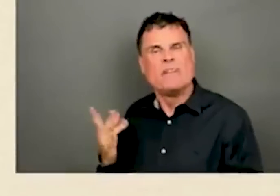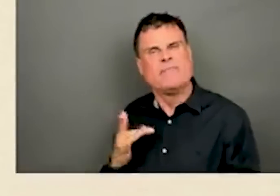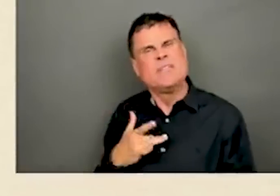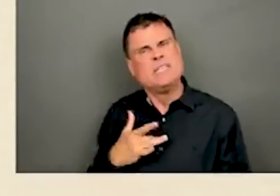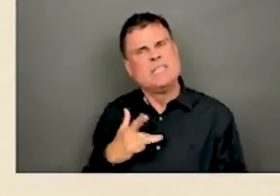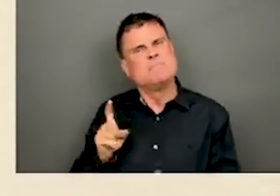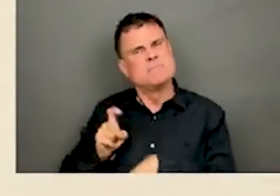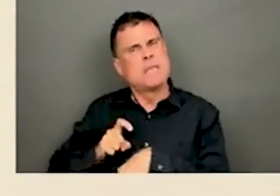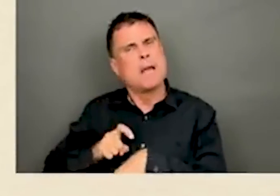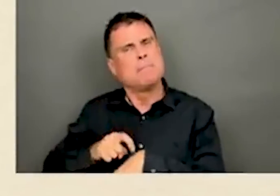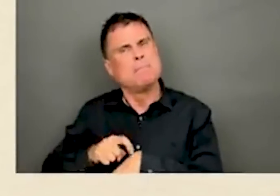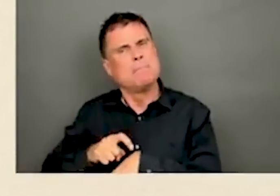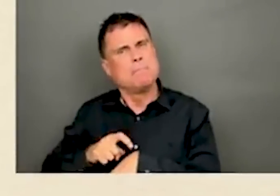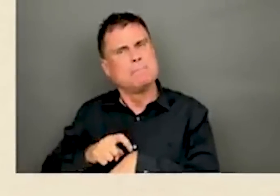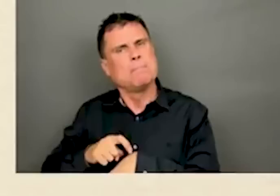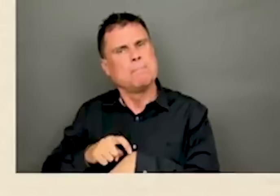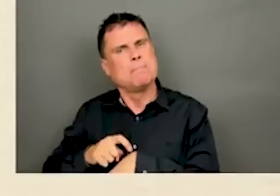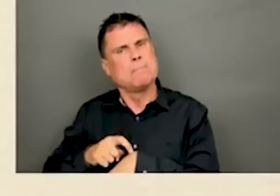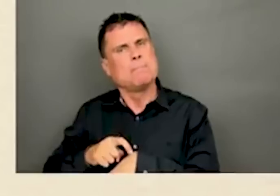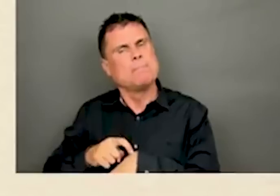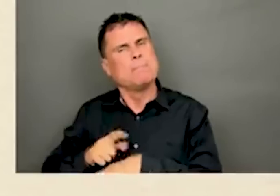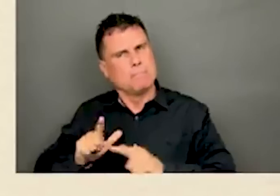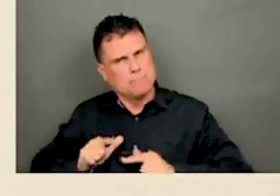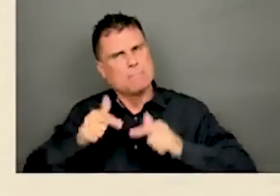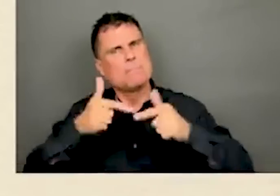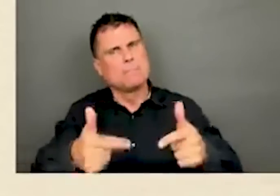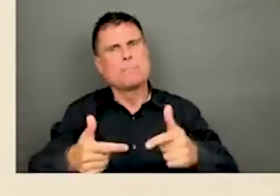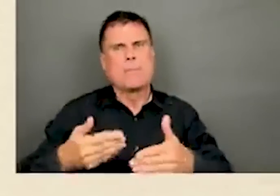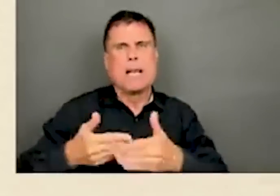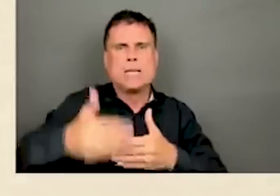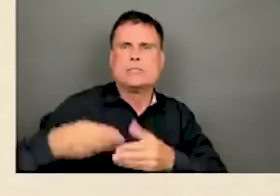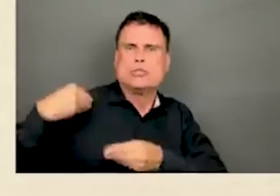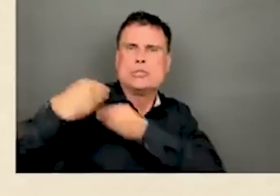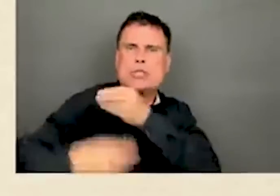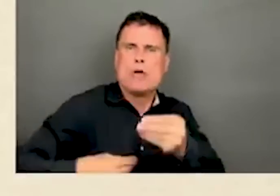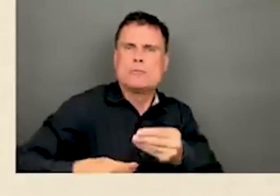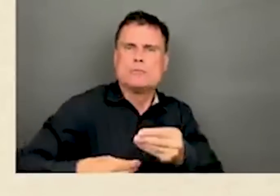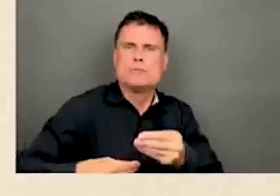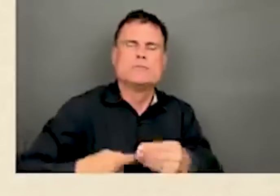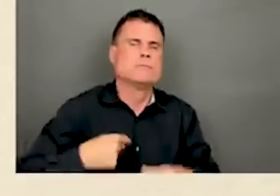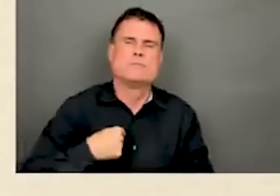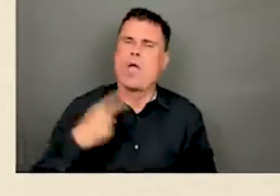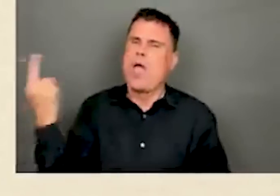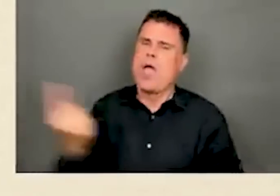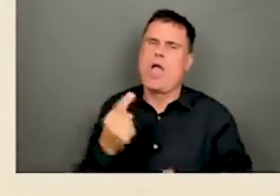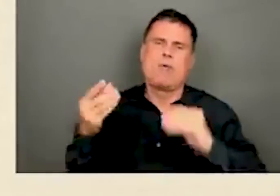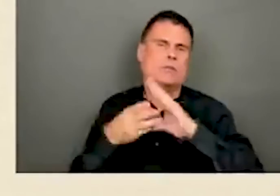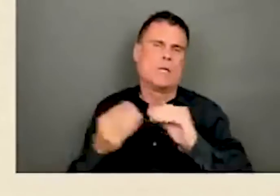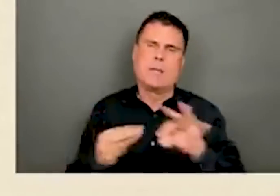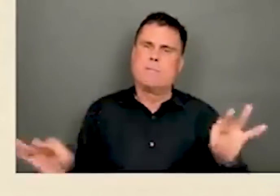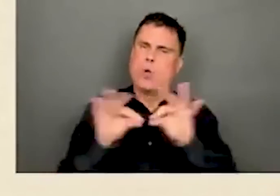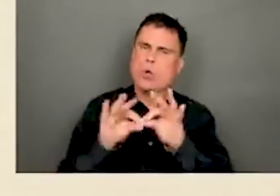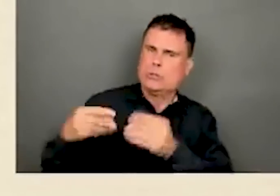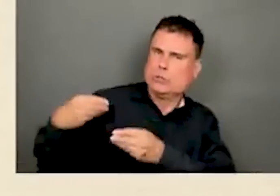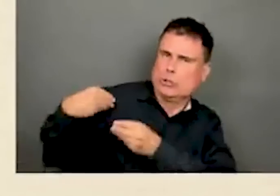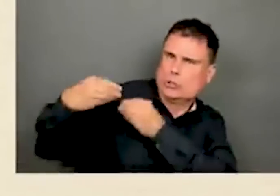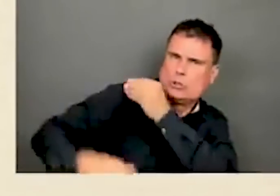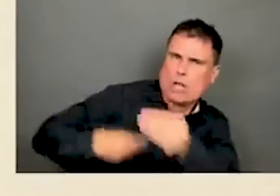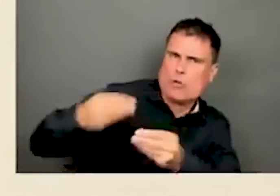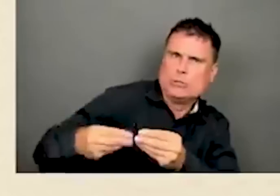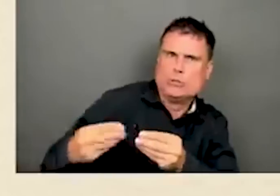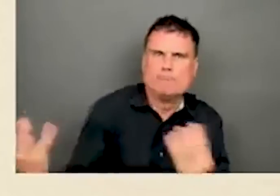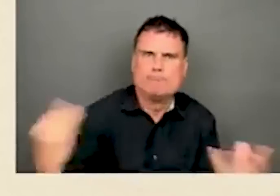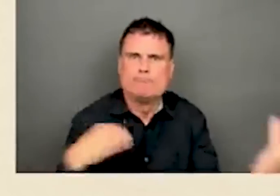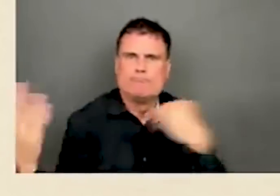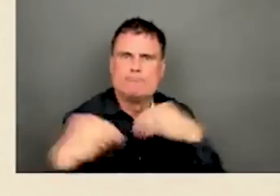that I pass on to another generation. I've talked about the need for generational change in our politics, not just within the NDP,